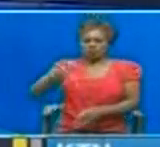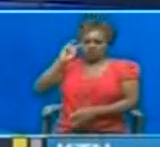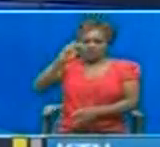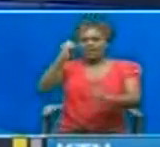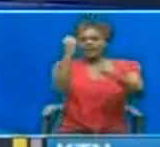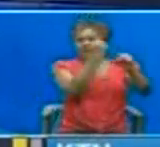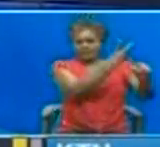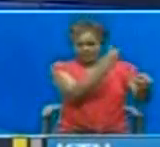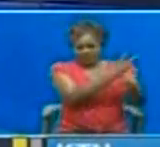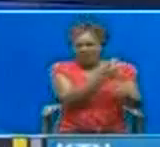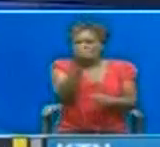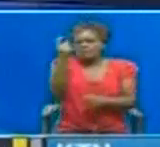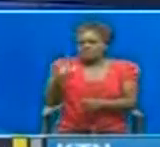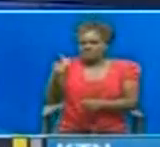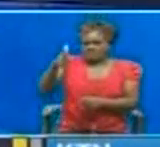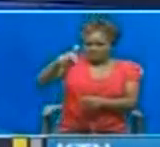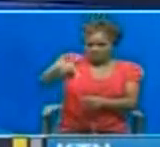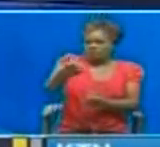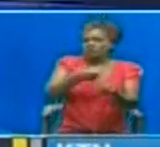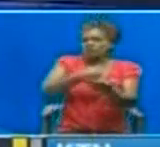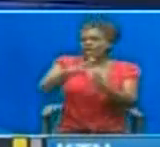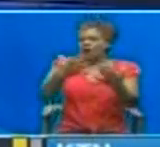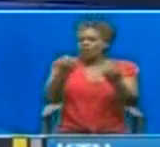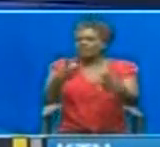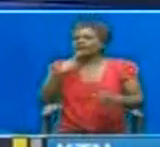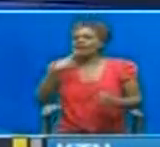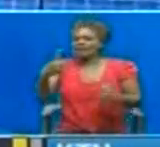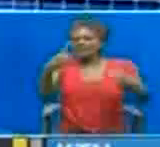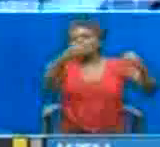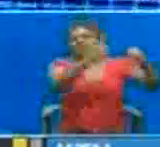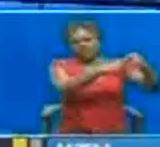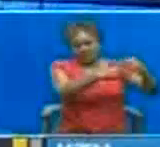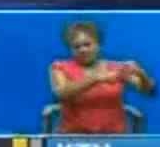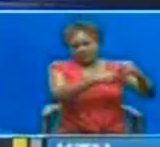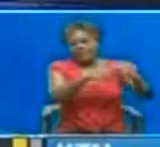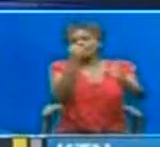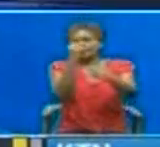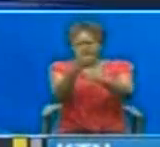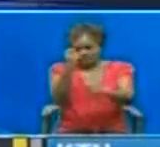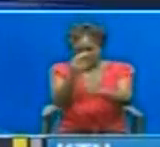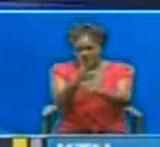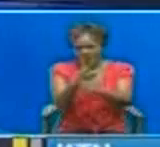month of December, where fuel was retailing at 106 shillings. So this is December,